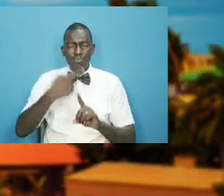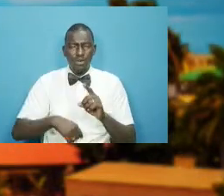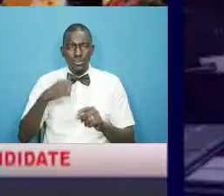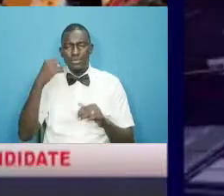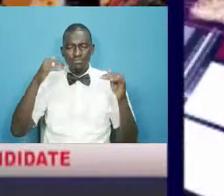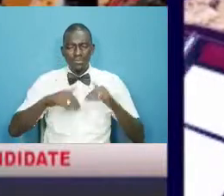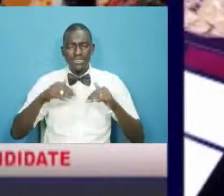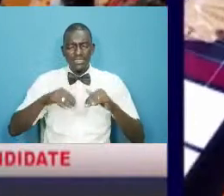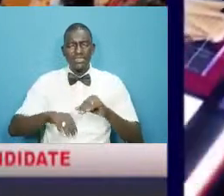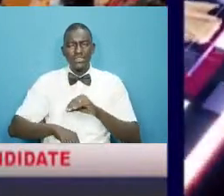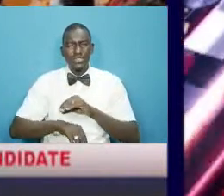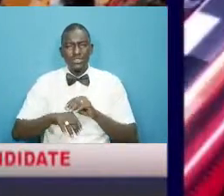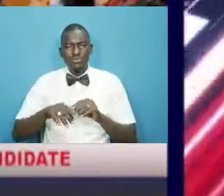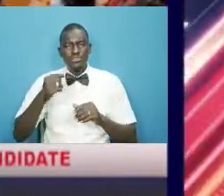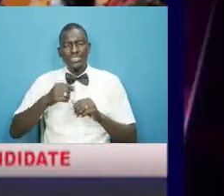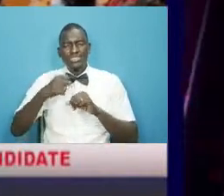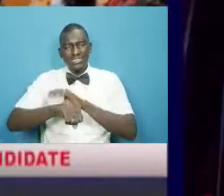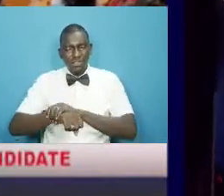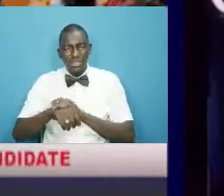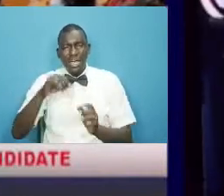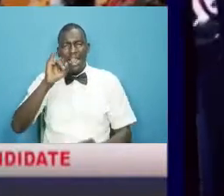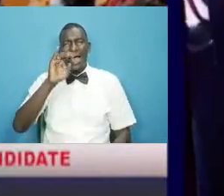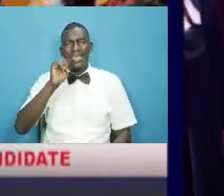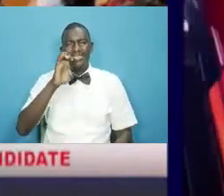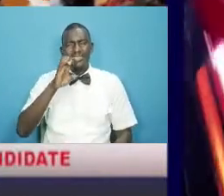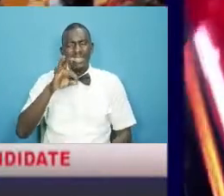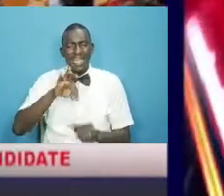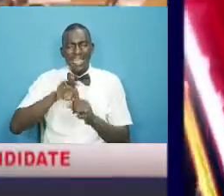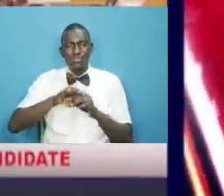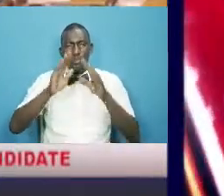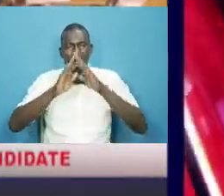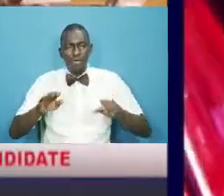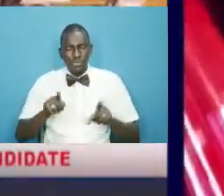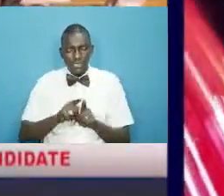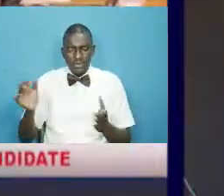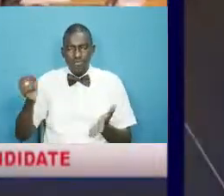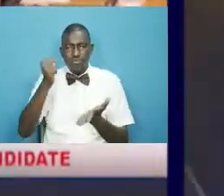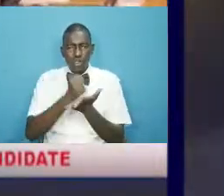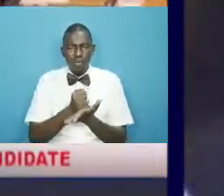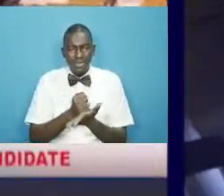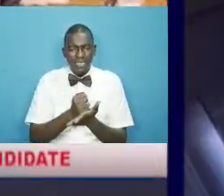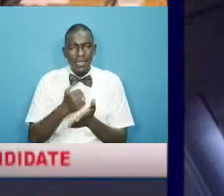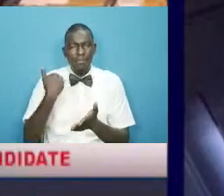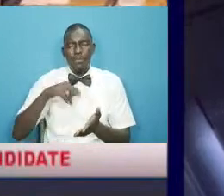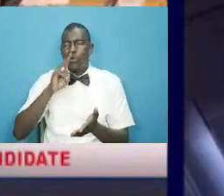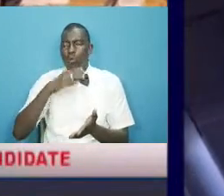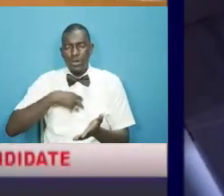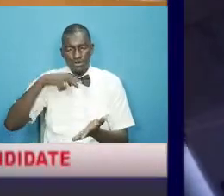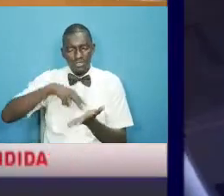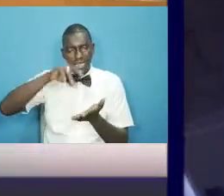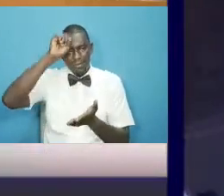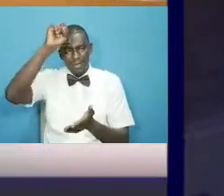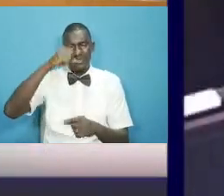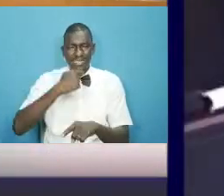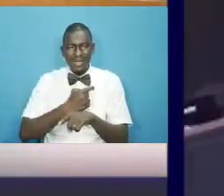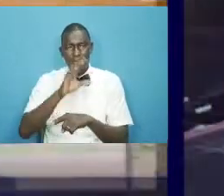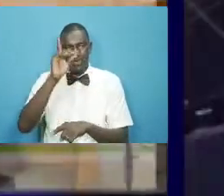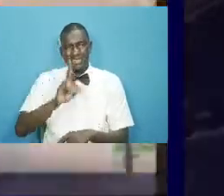with stakeholders, the Electoral Commission set out the rules and requirements for nominating candidates for December's presidential